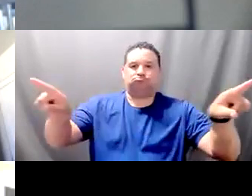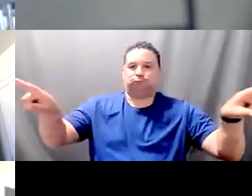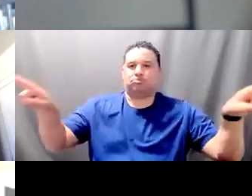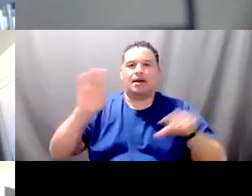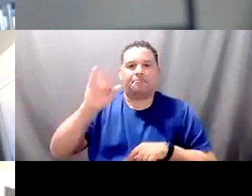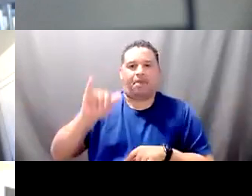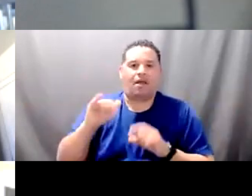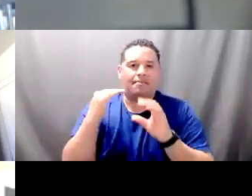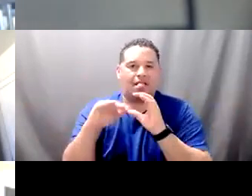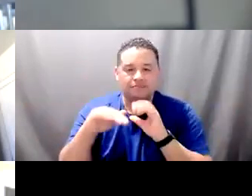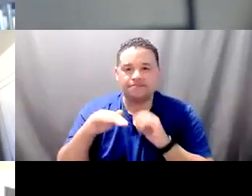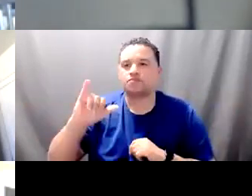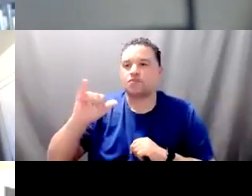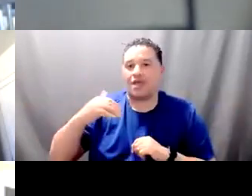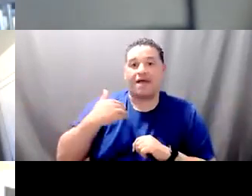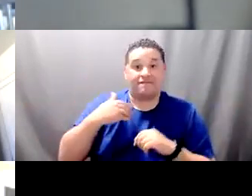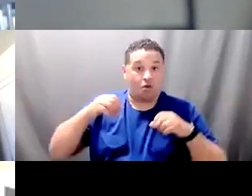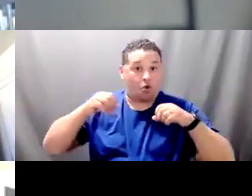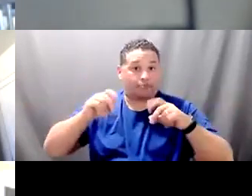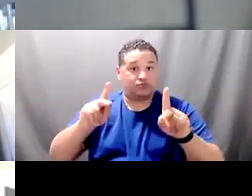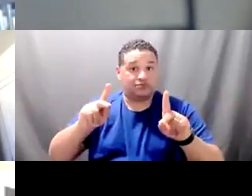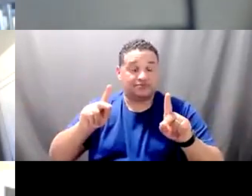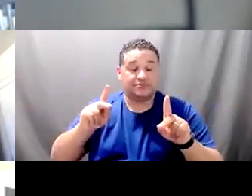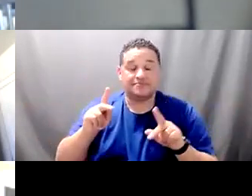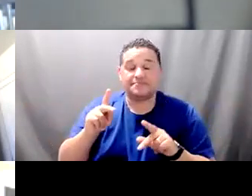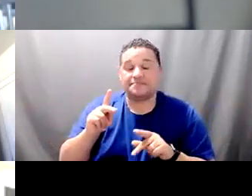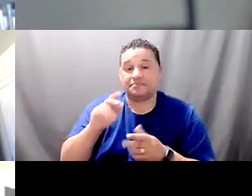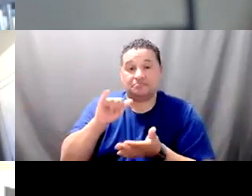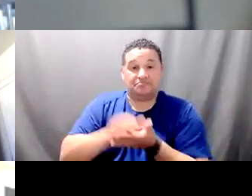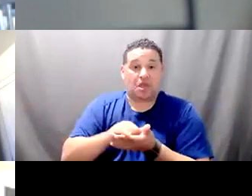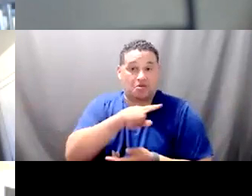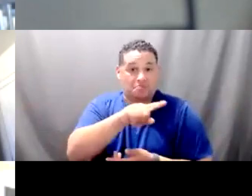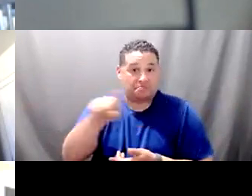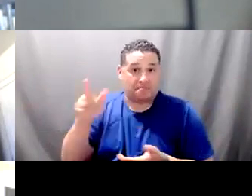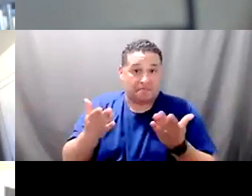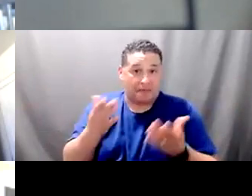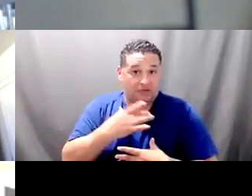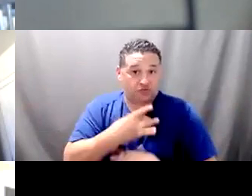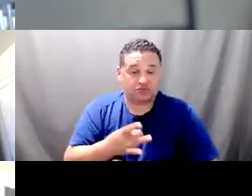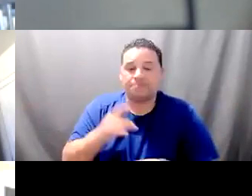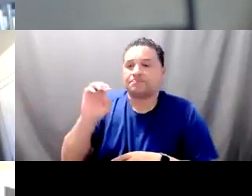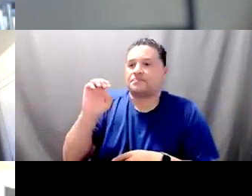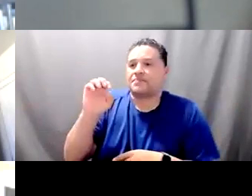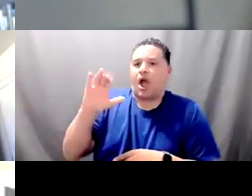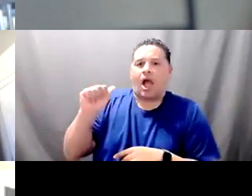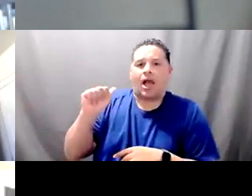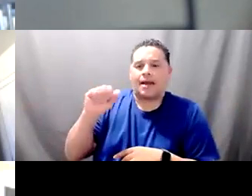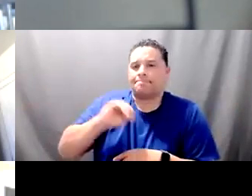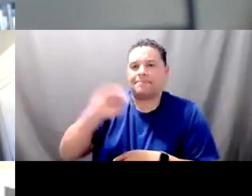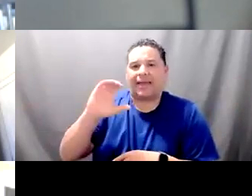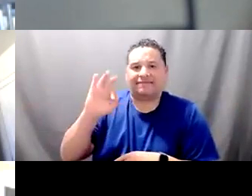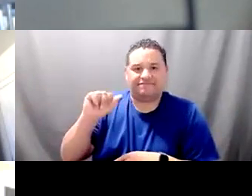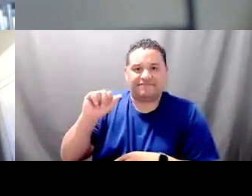We also have some opportunities that you may be interested in, and Erica McFadden is going to talk